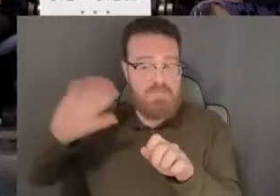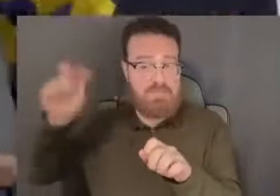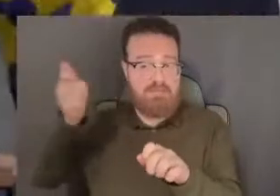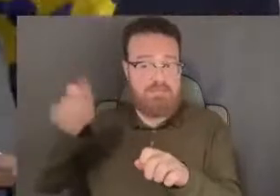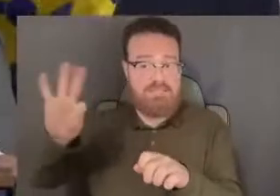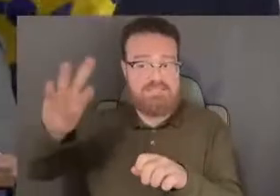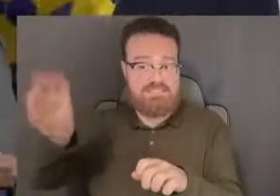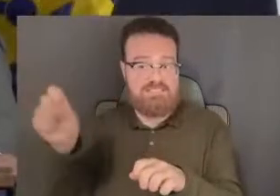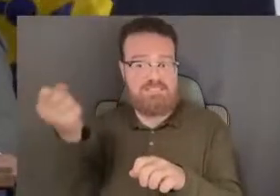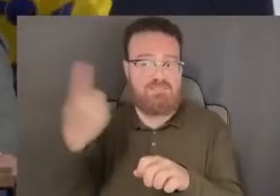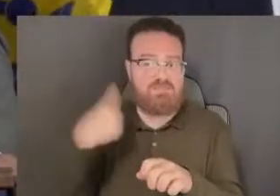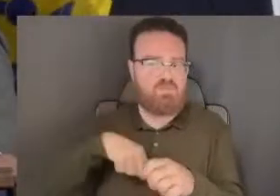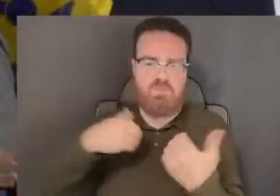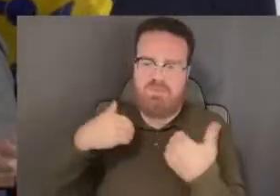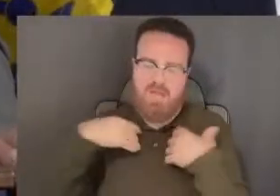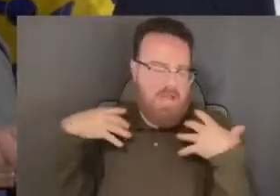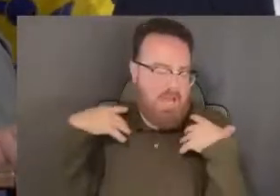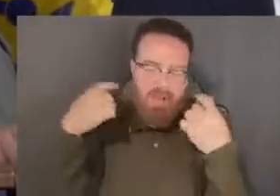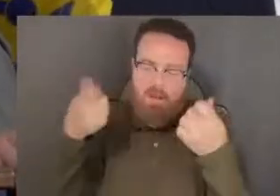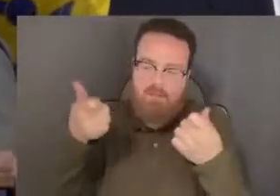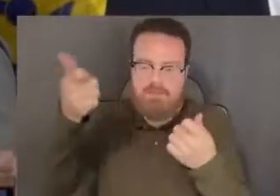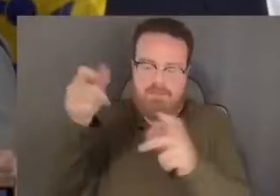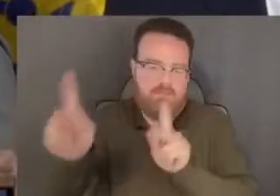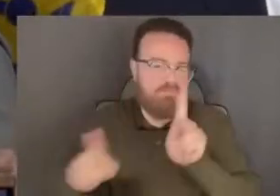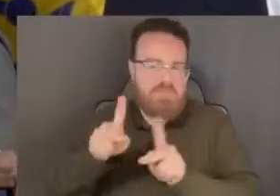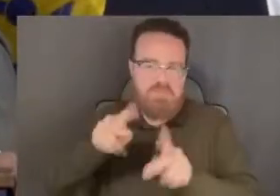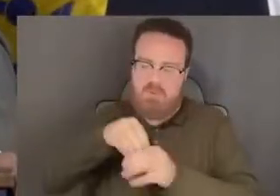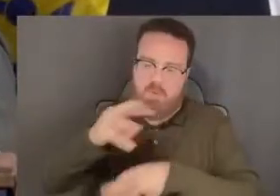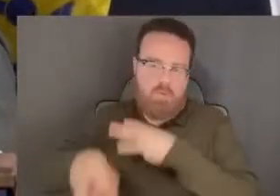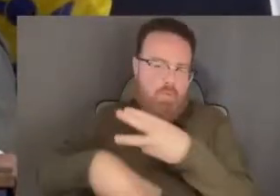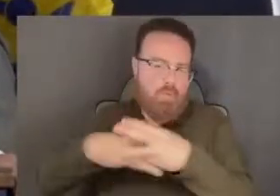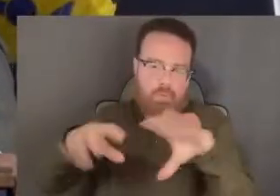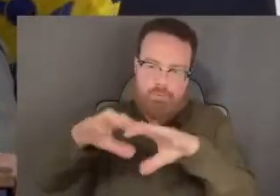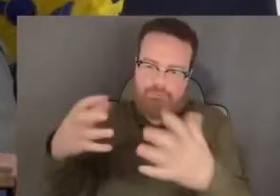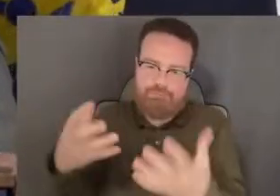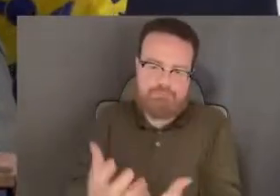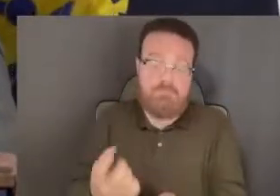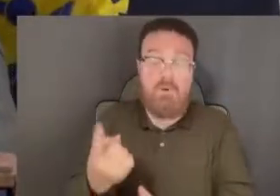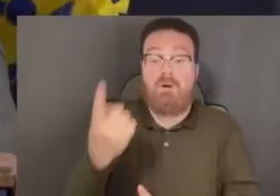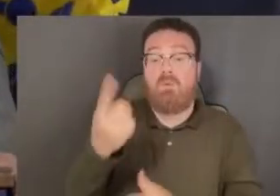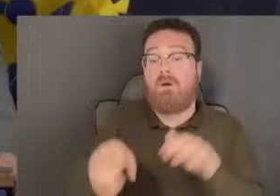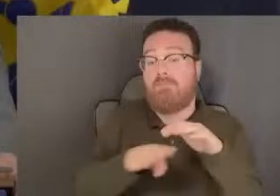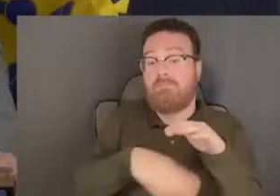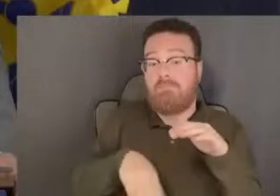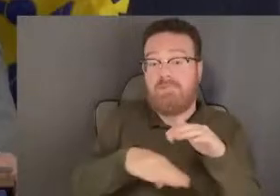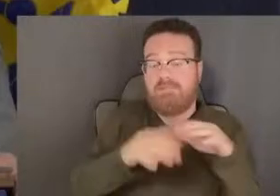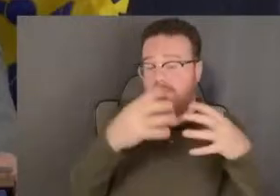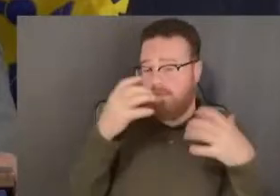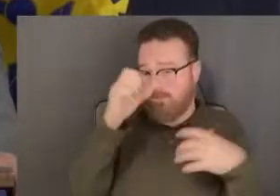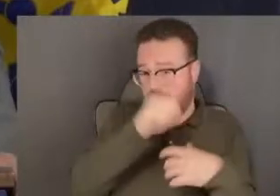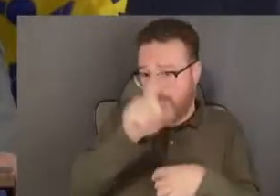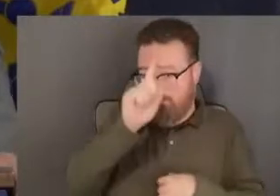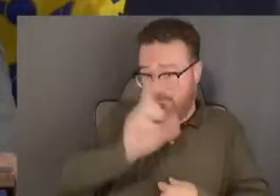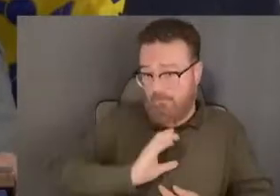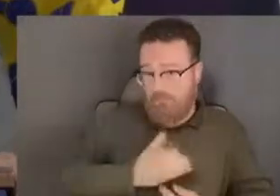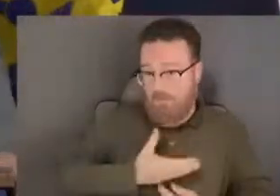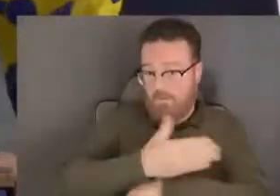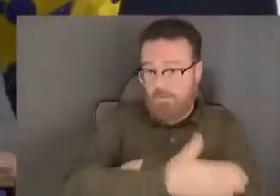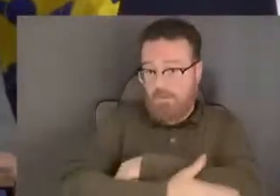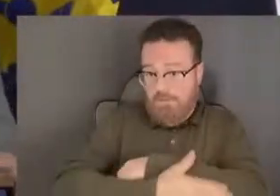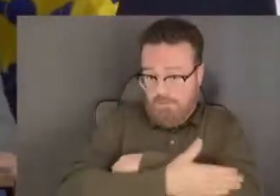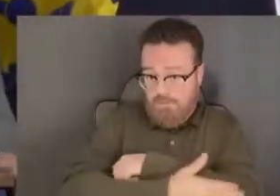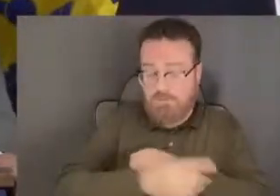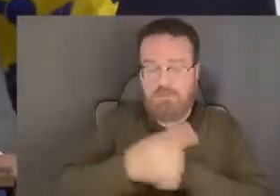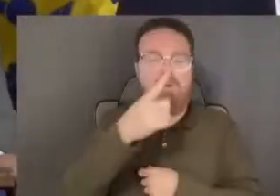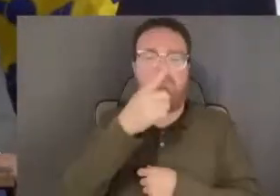world. And one of the basic assumptions of our country was that because we were